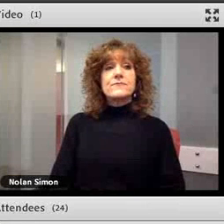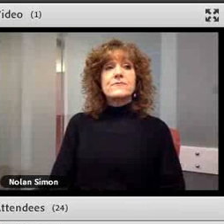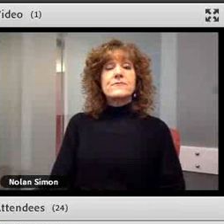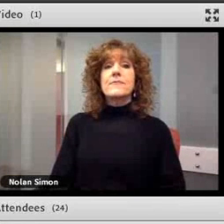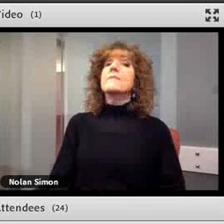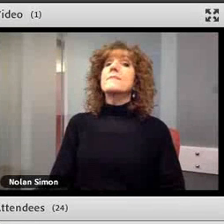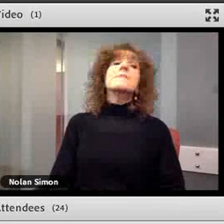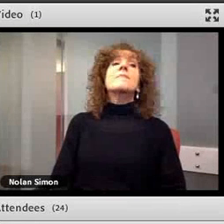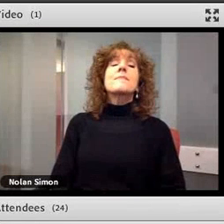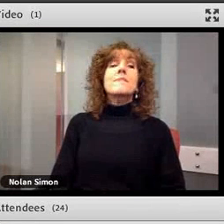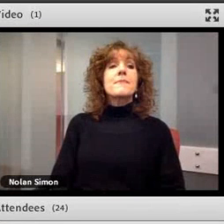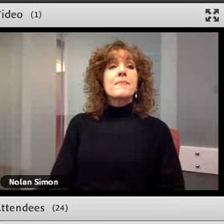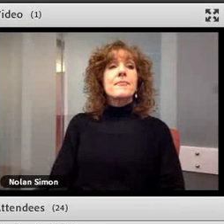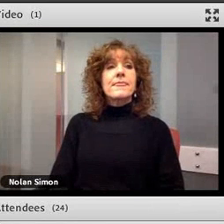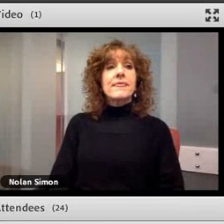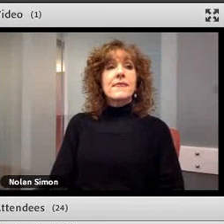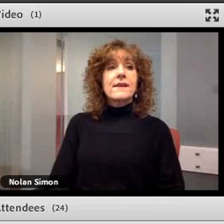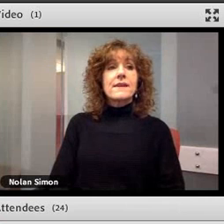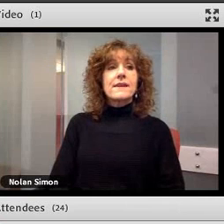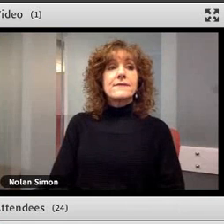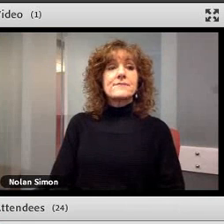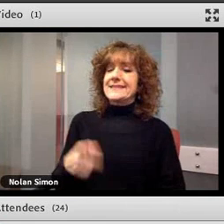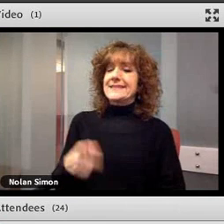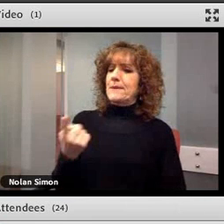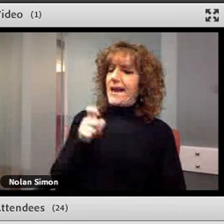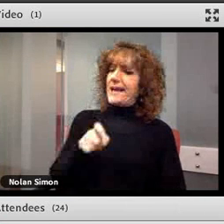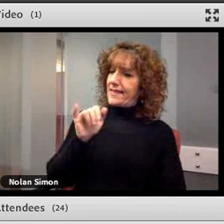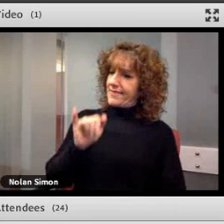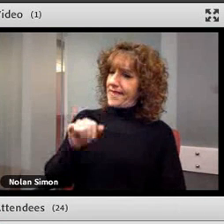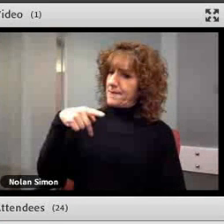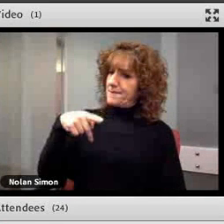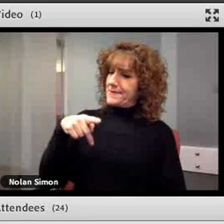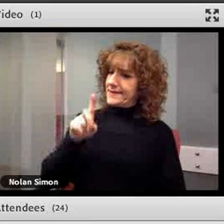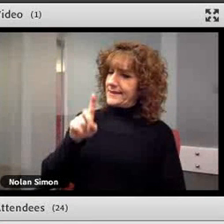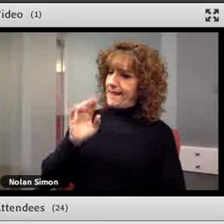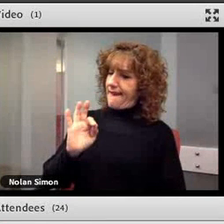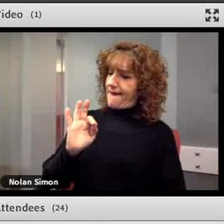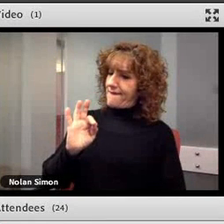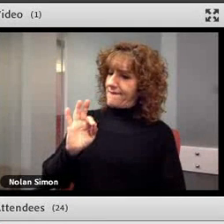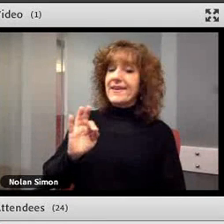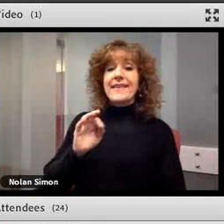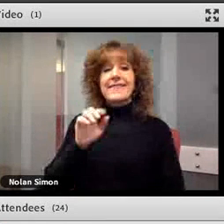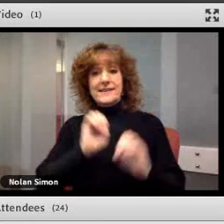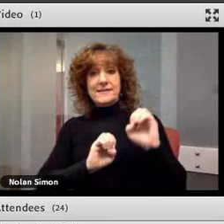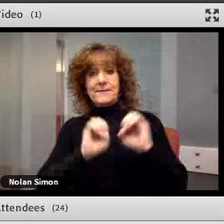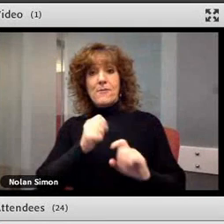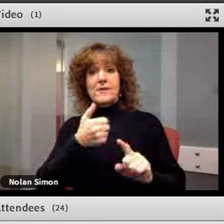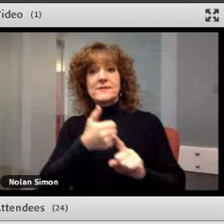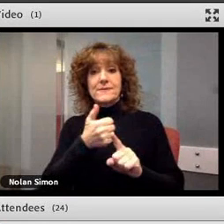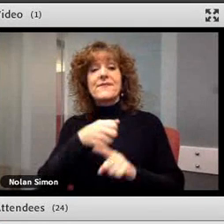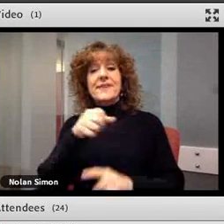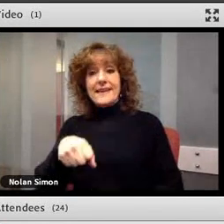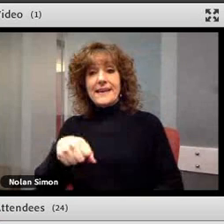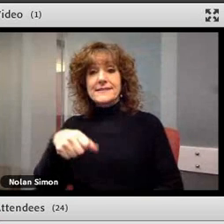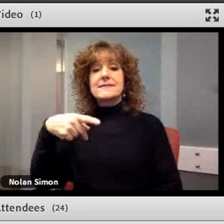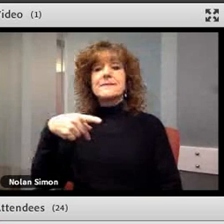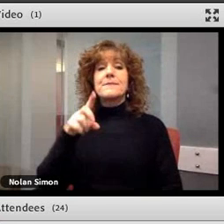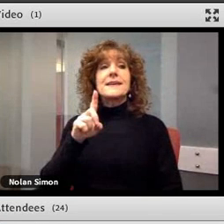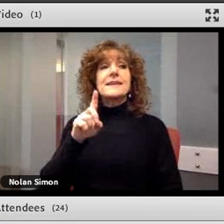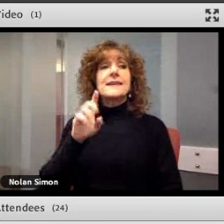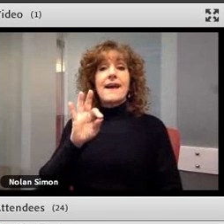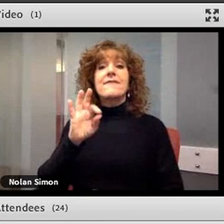Yeah. Is this a PDF? The experiments are PDFs. So the